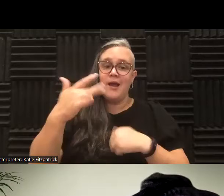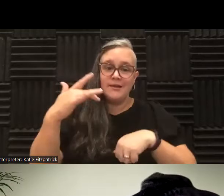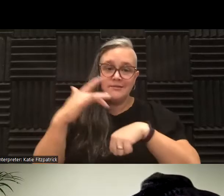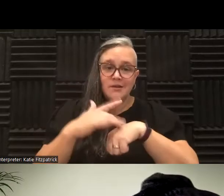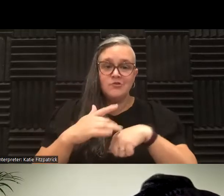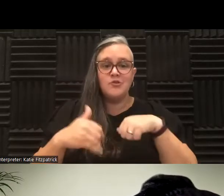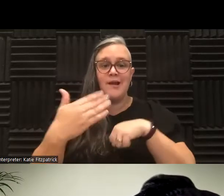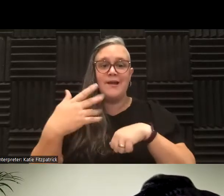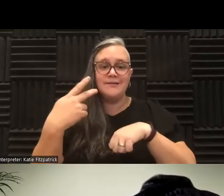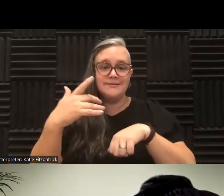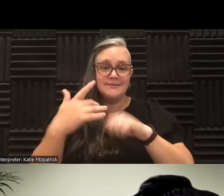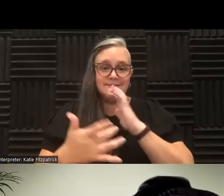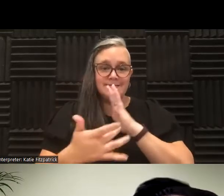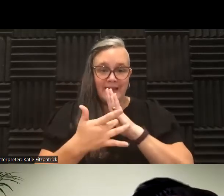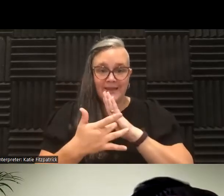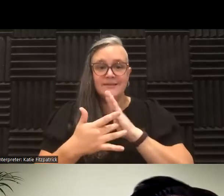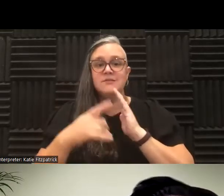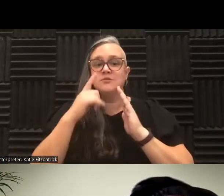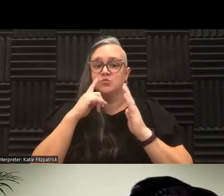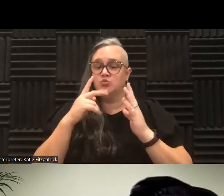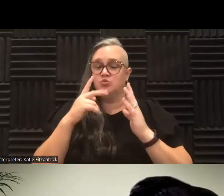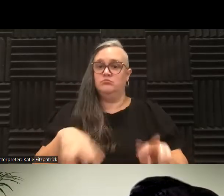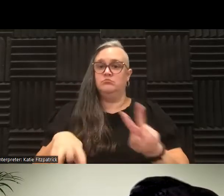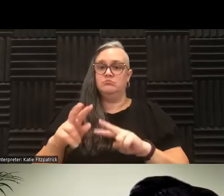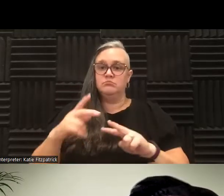as well as looking at ways to make